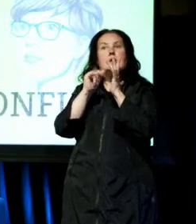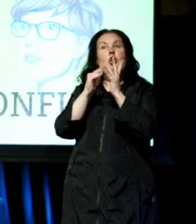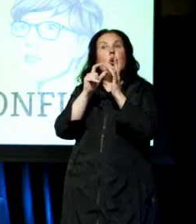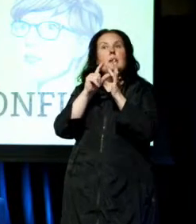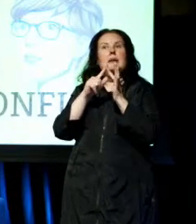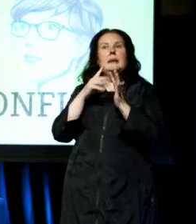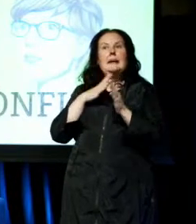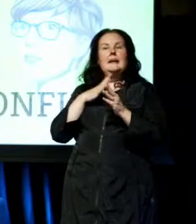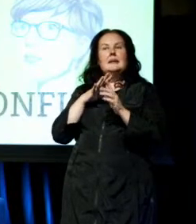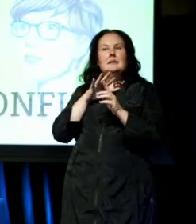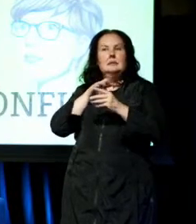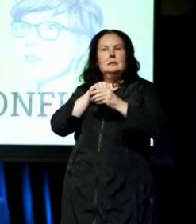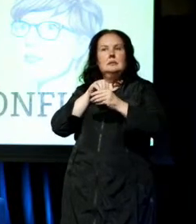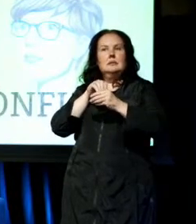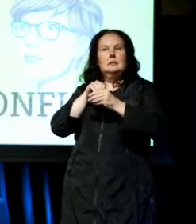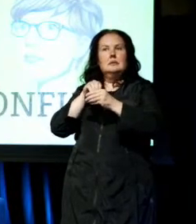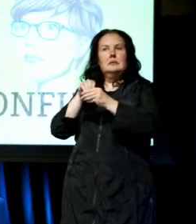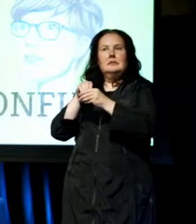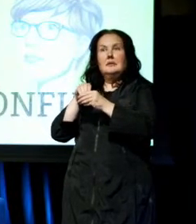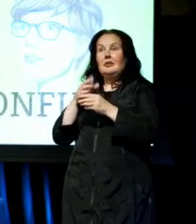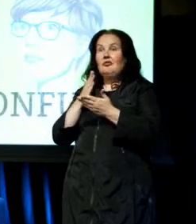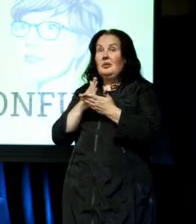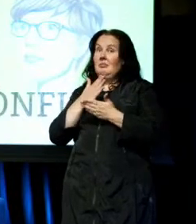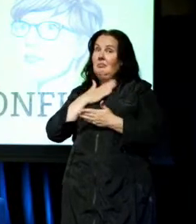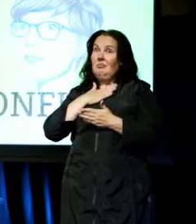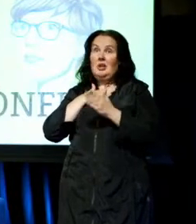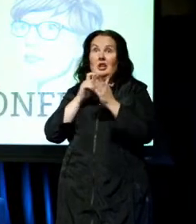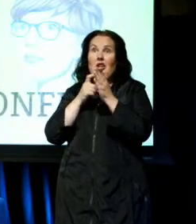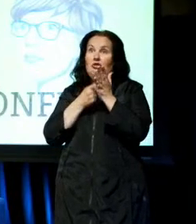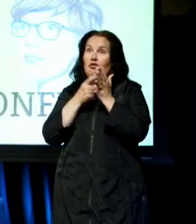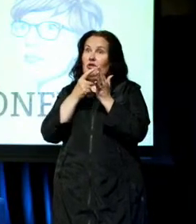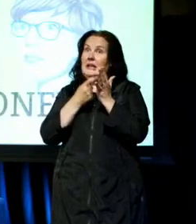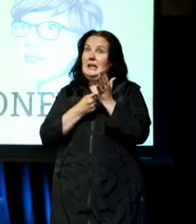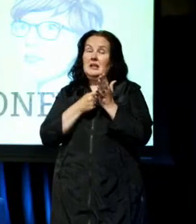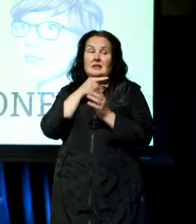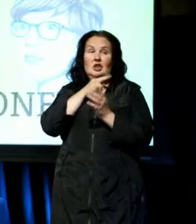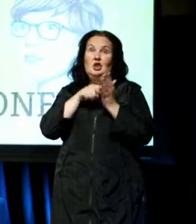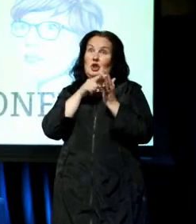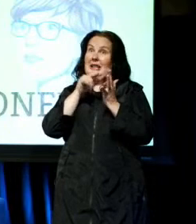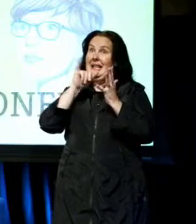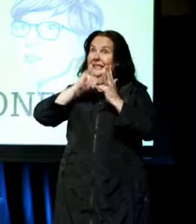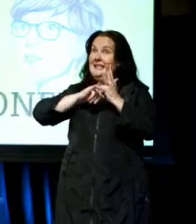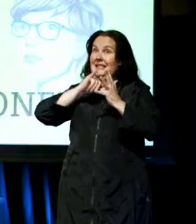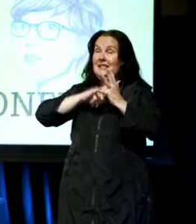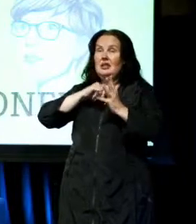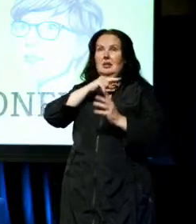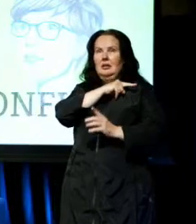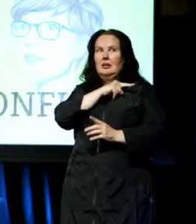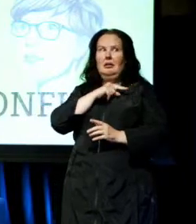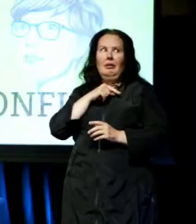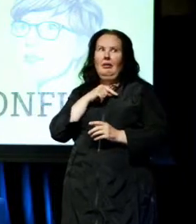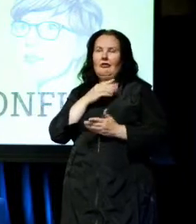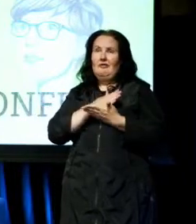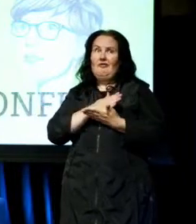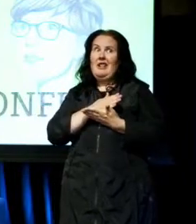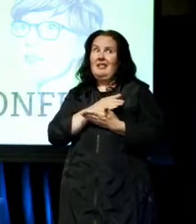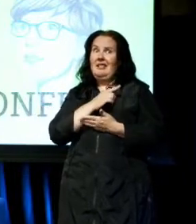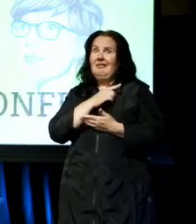much of my current career is actually indebted to you for being like, I'm going to Google how to write a full episode of